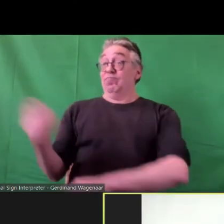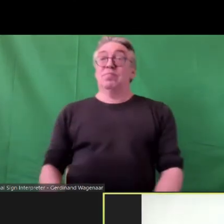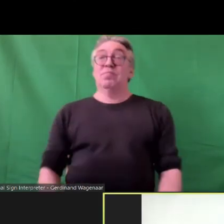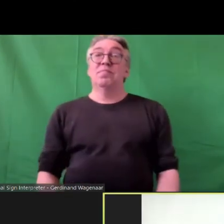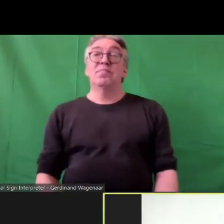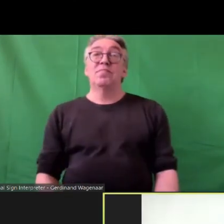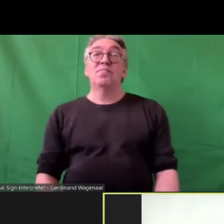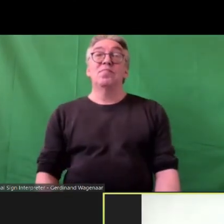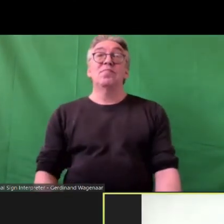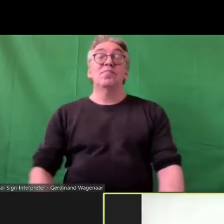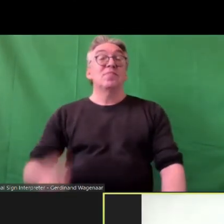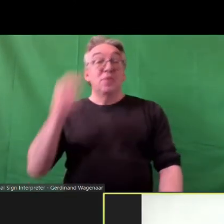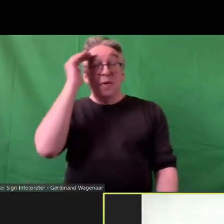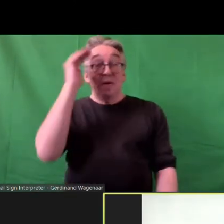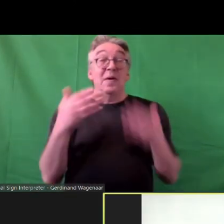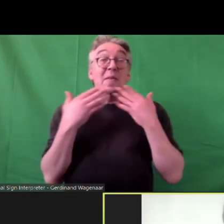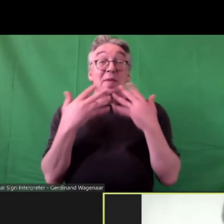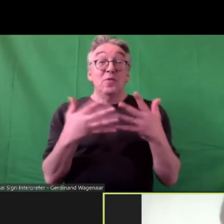Okay, thank you so much.